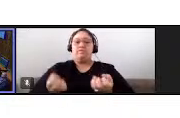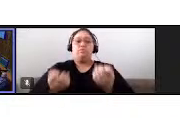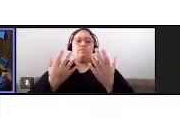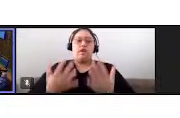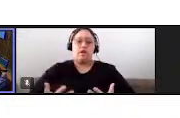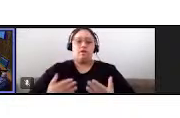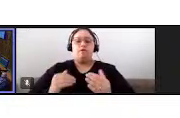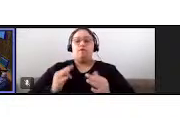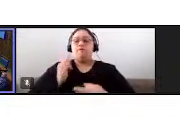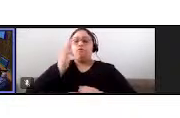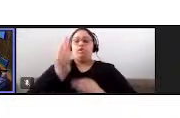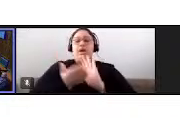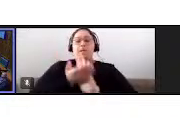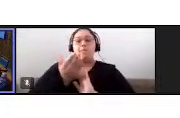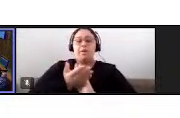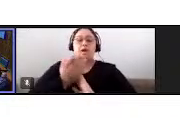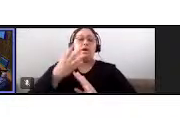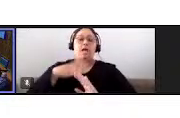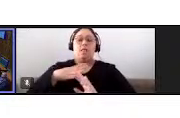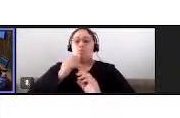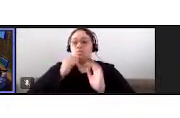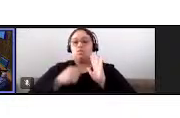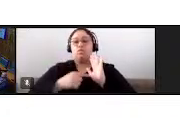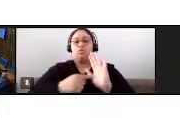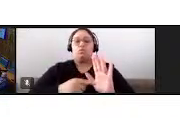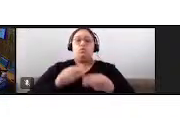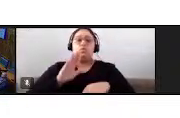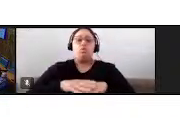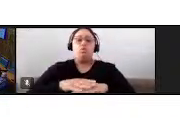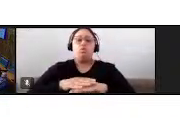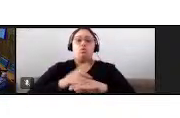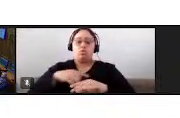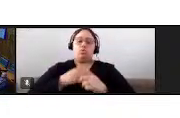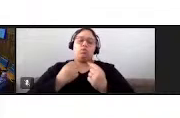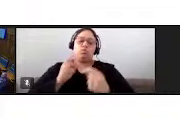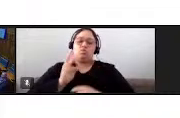will come are the ones that are indicated on phase 2.